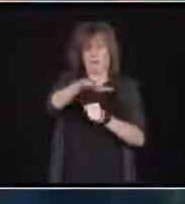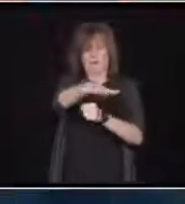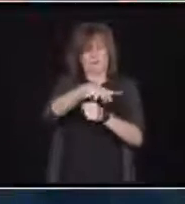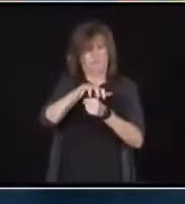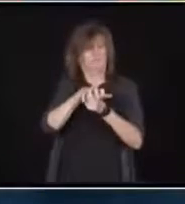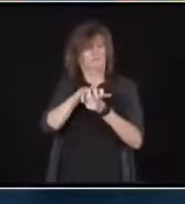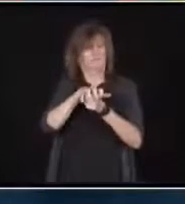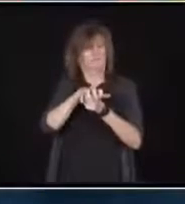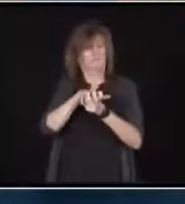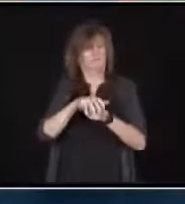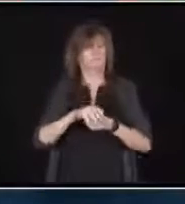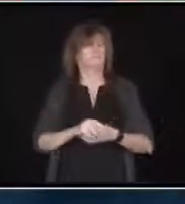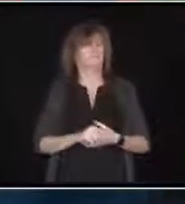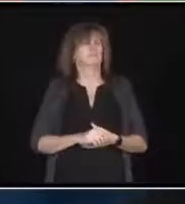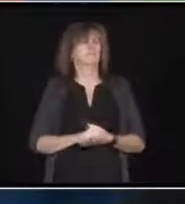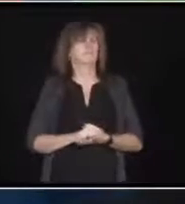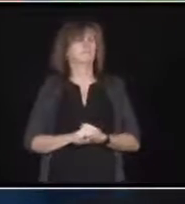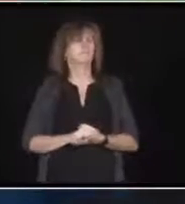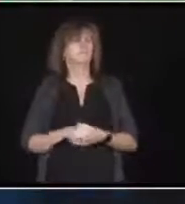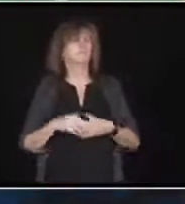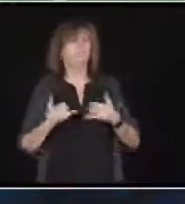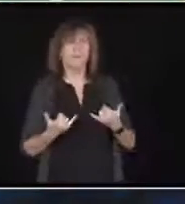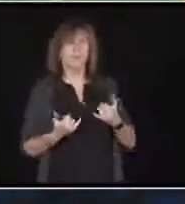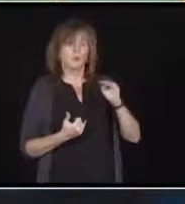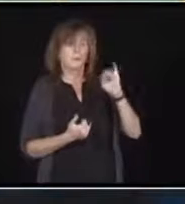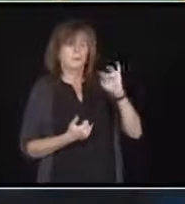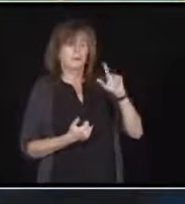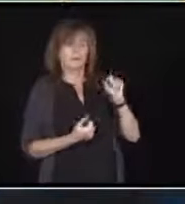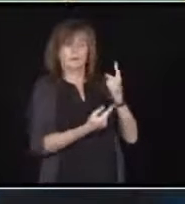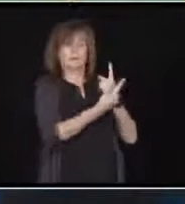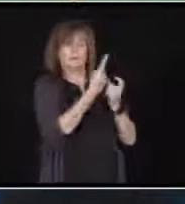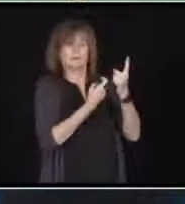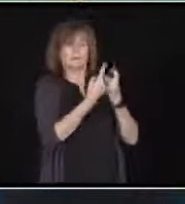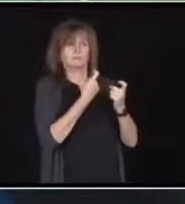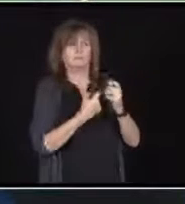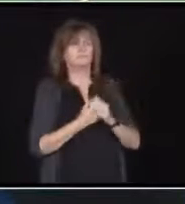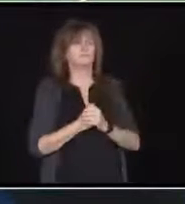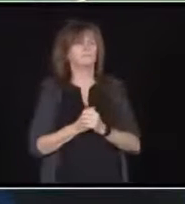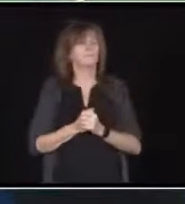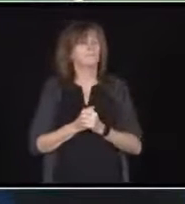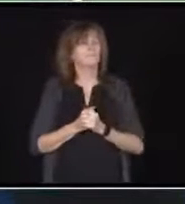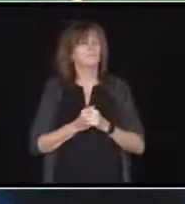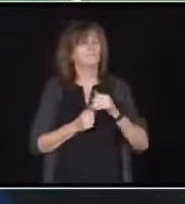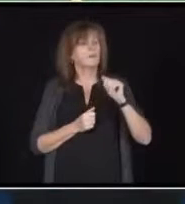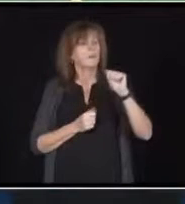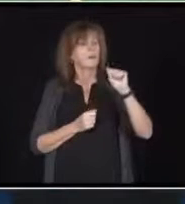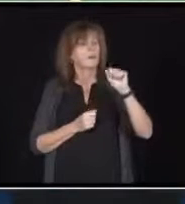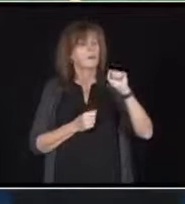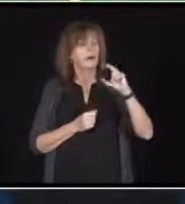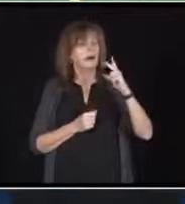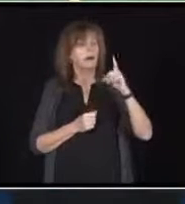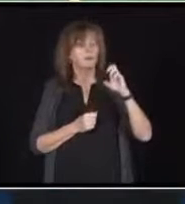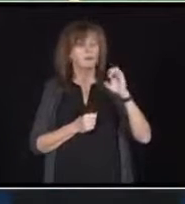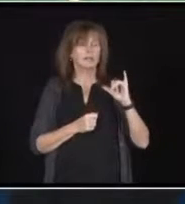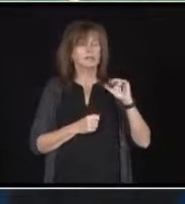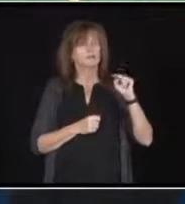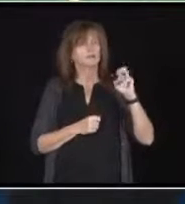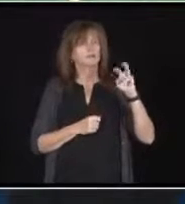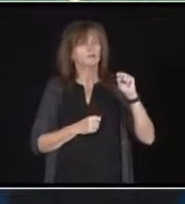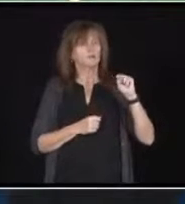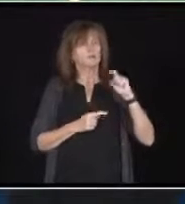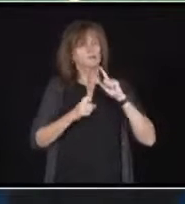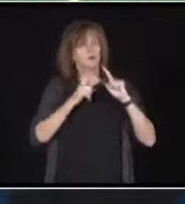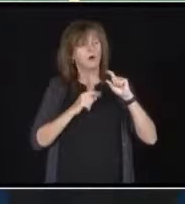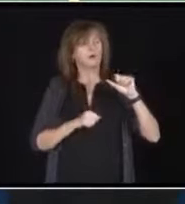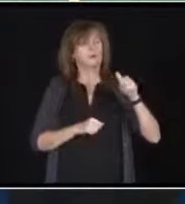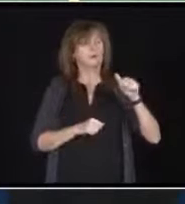line for questions. First question, please. From Ashley Legasic at News Talk 1010. Please go ahead. Hi, Ashley.